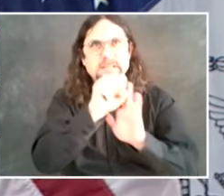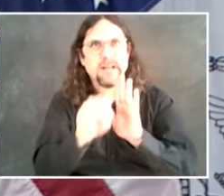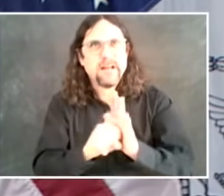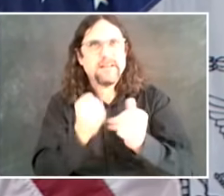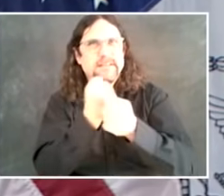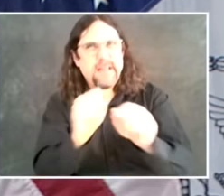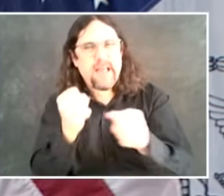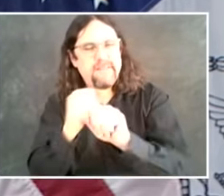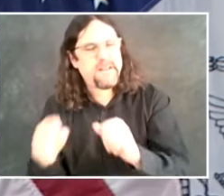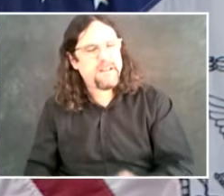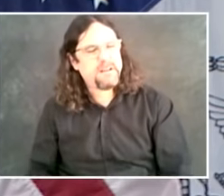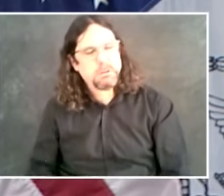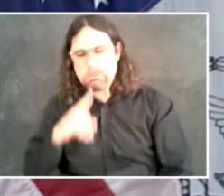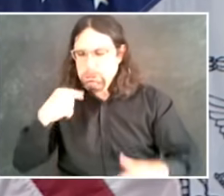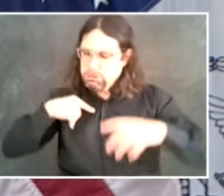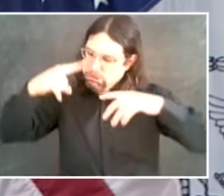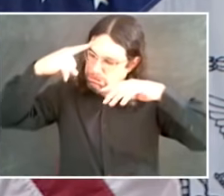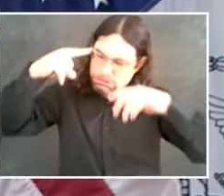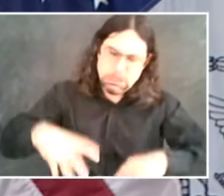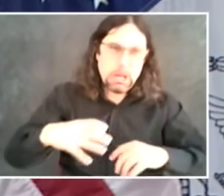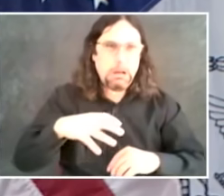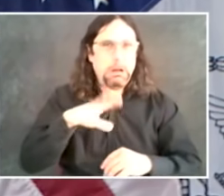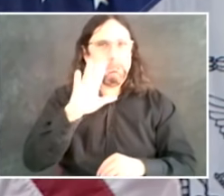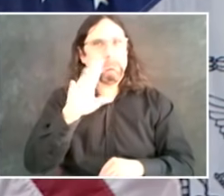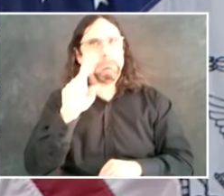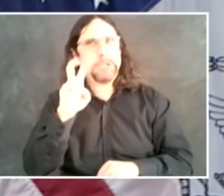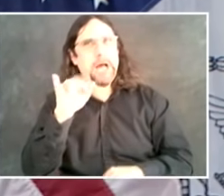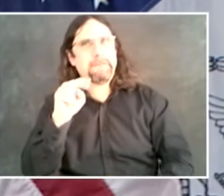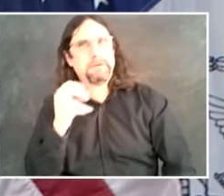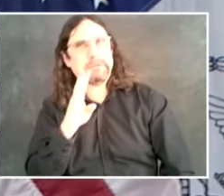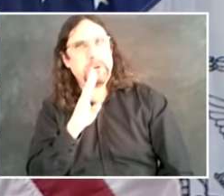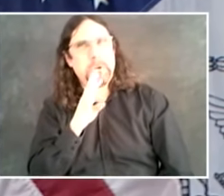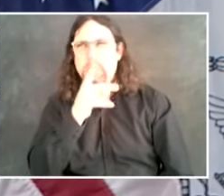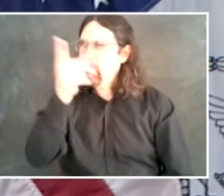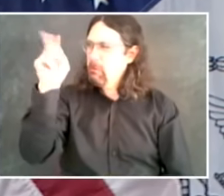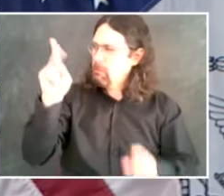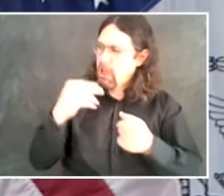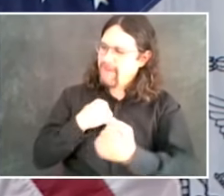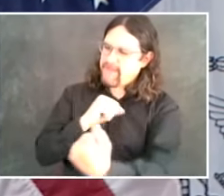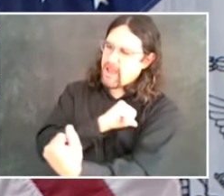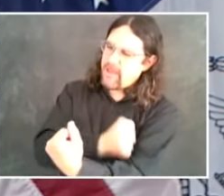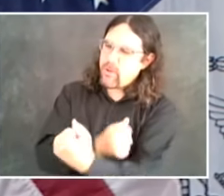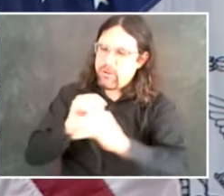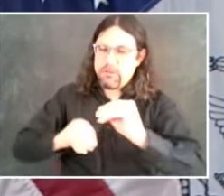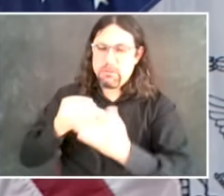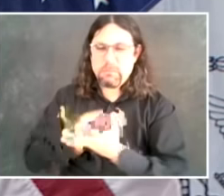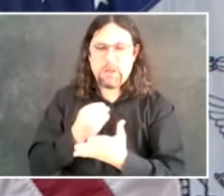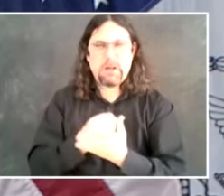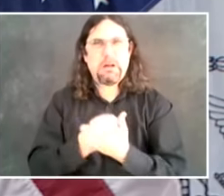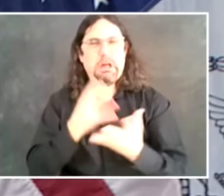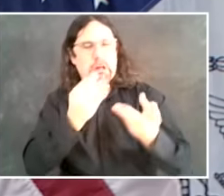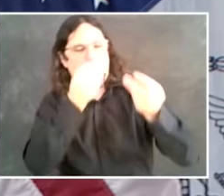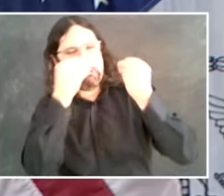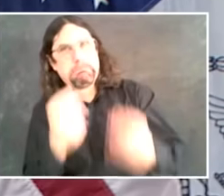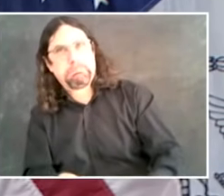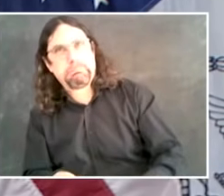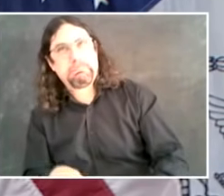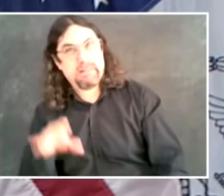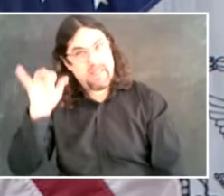a position of authority in our federal government could even breathe these words, because it's disrespectful in every